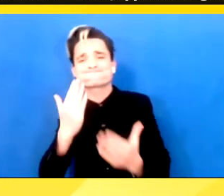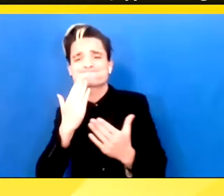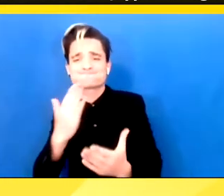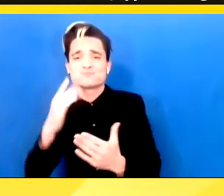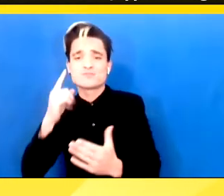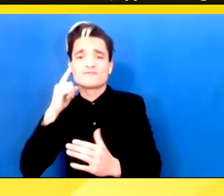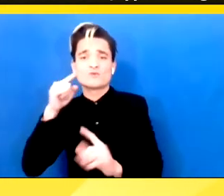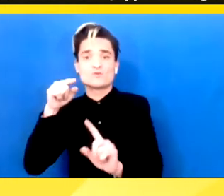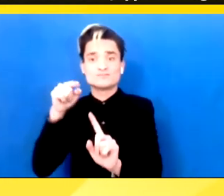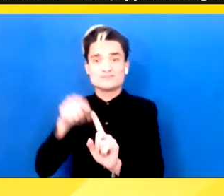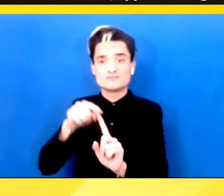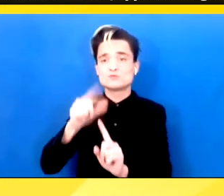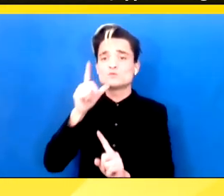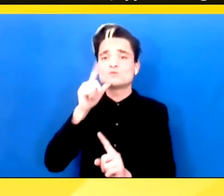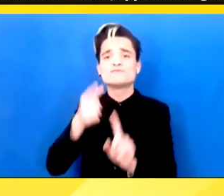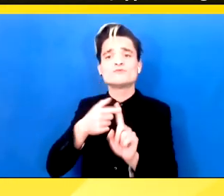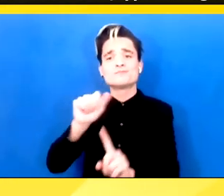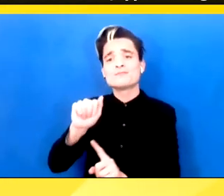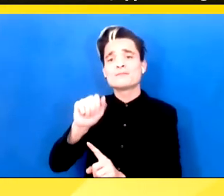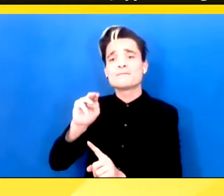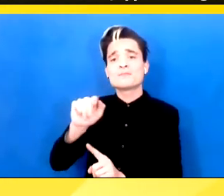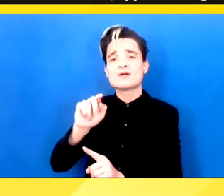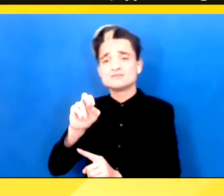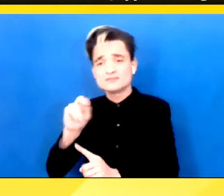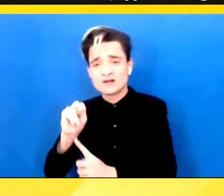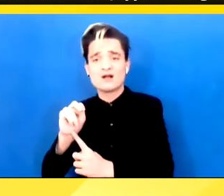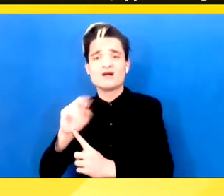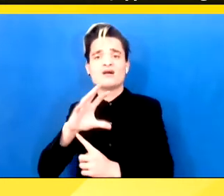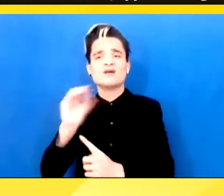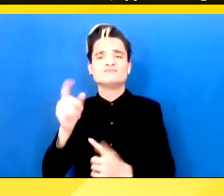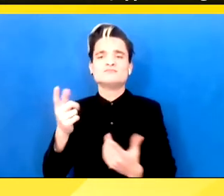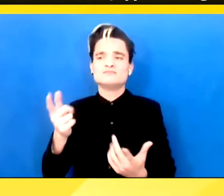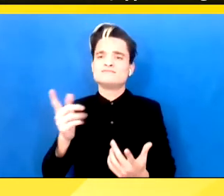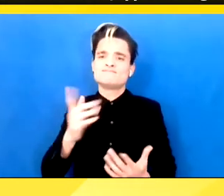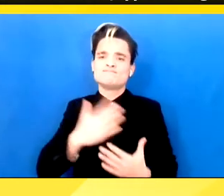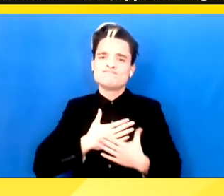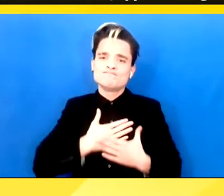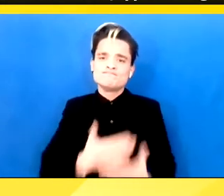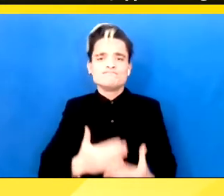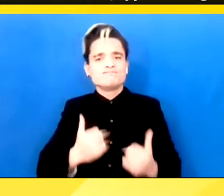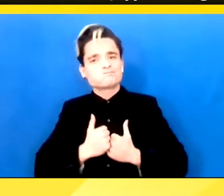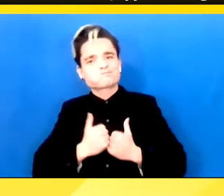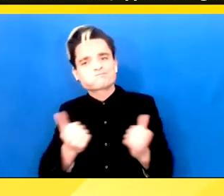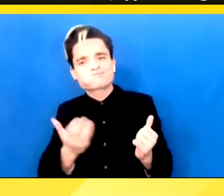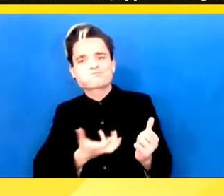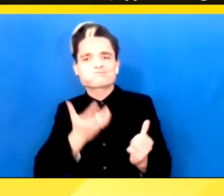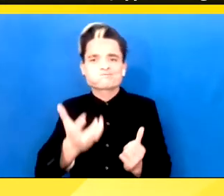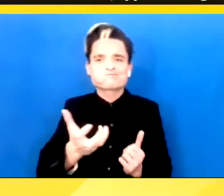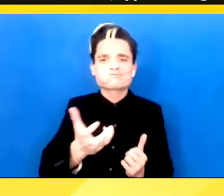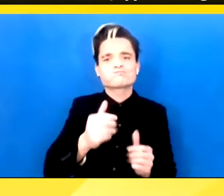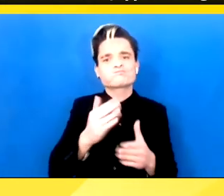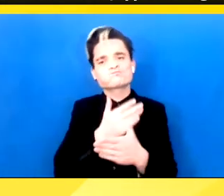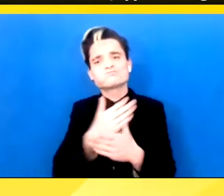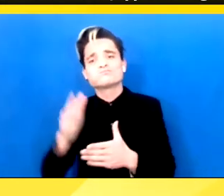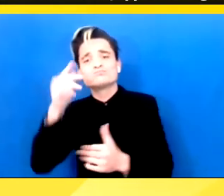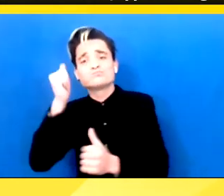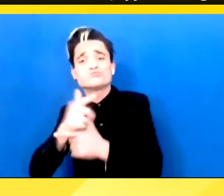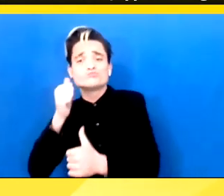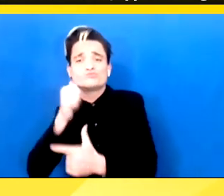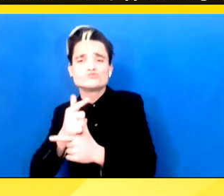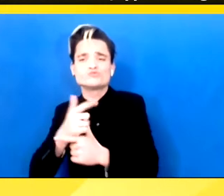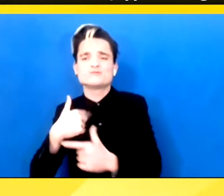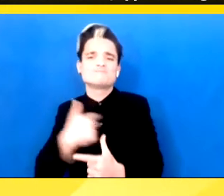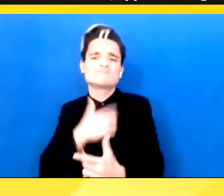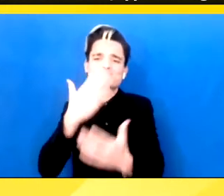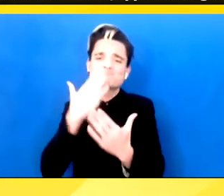Amazon, and want to give special thanks to the brothers and sisters who are at the Poor People's Campaign in Alabama